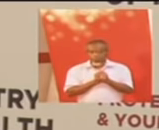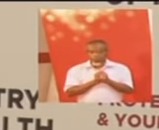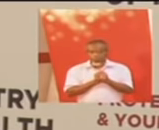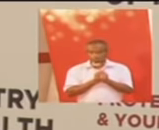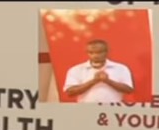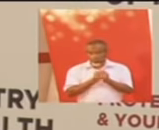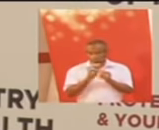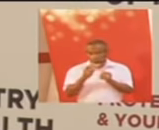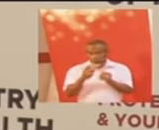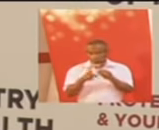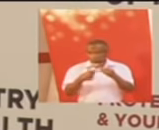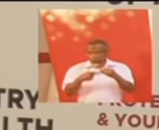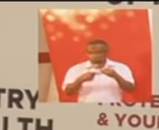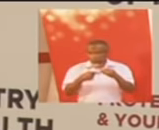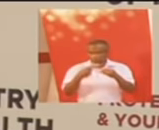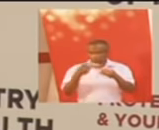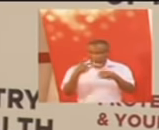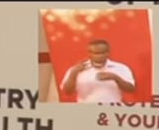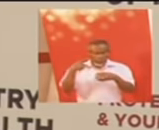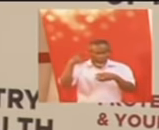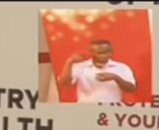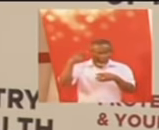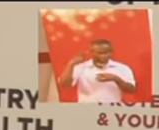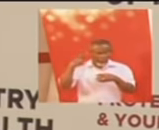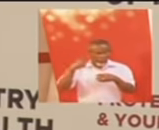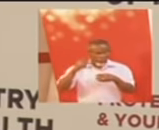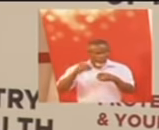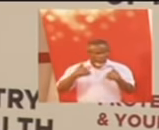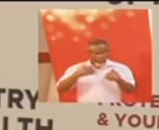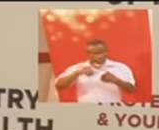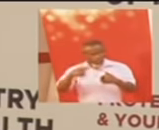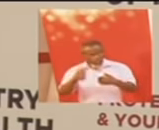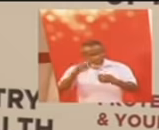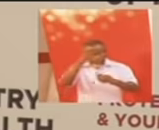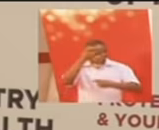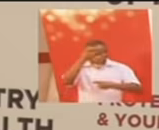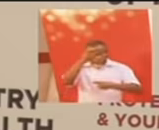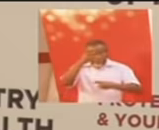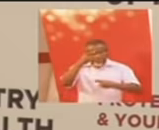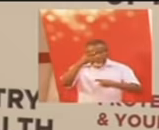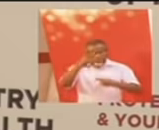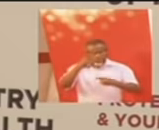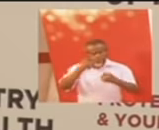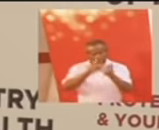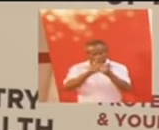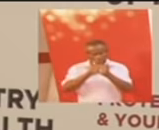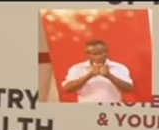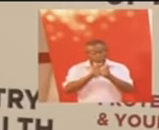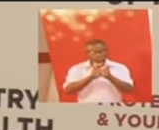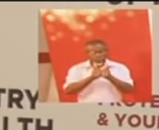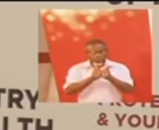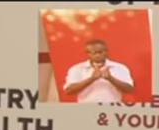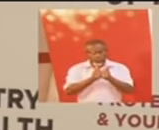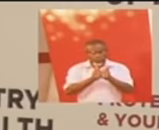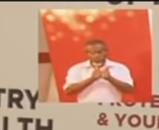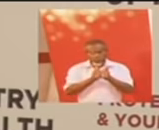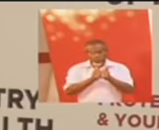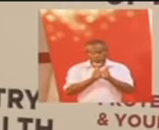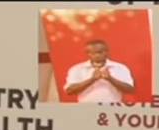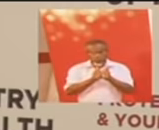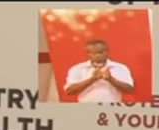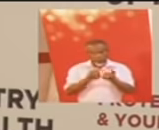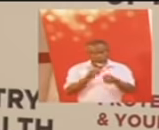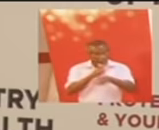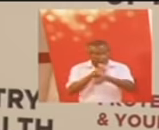or high blood pressure, diabetes, and cancer, and what sort of advice should be placed for such persons. The